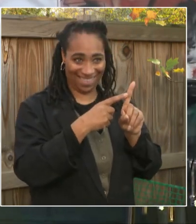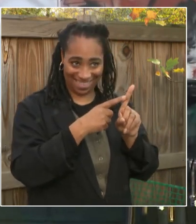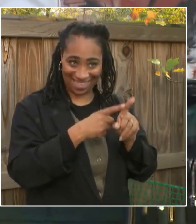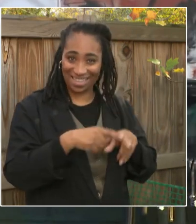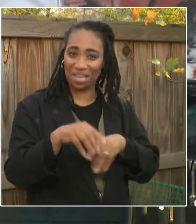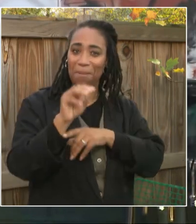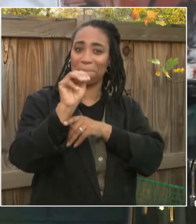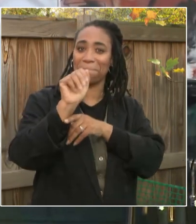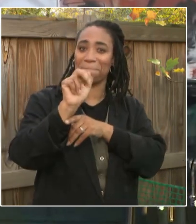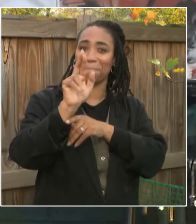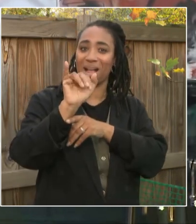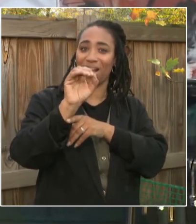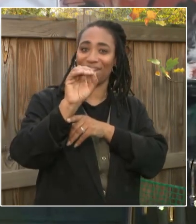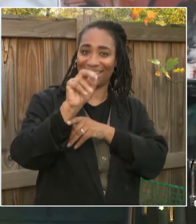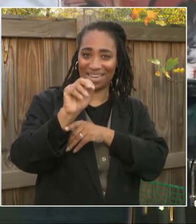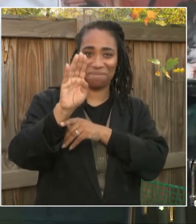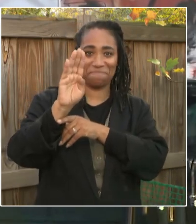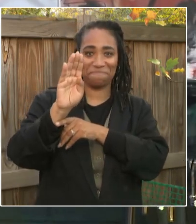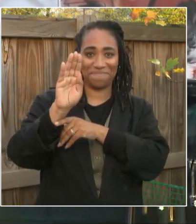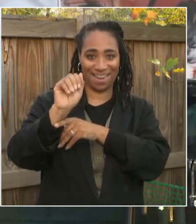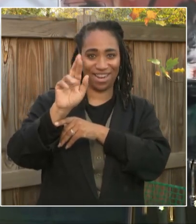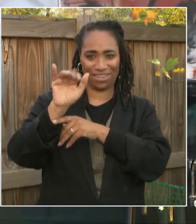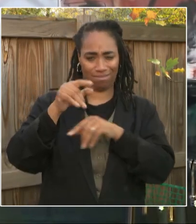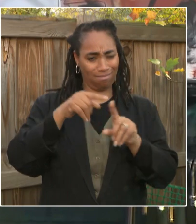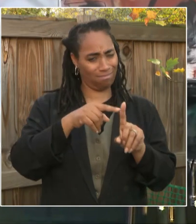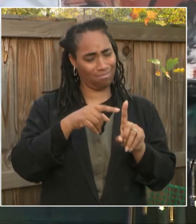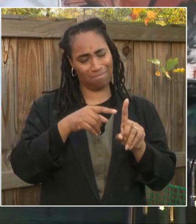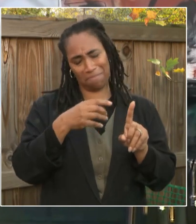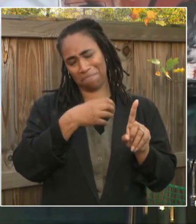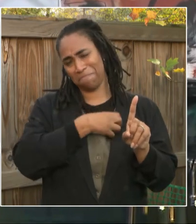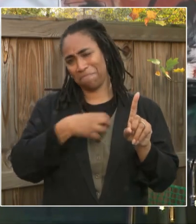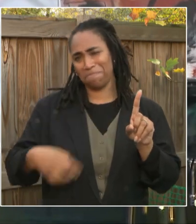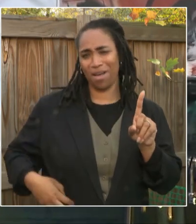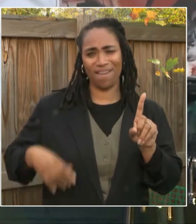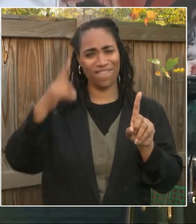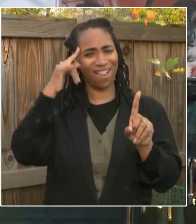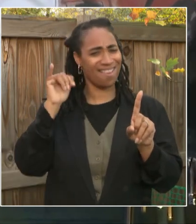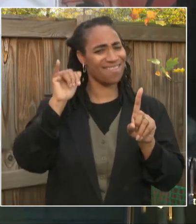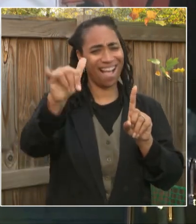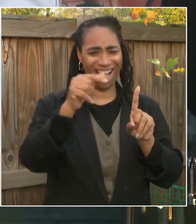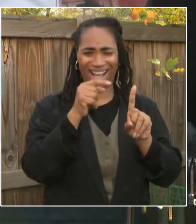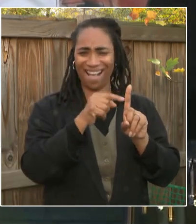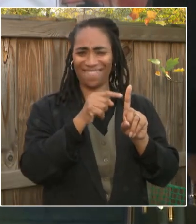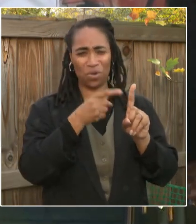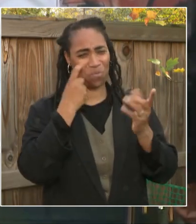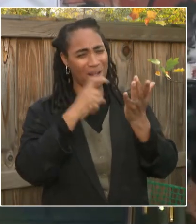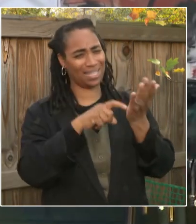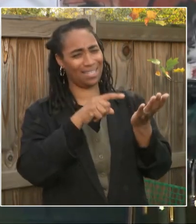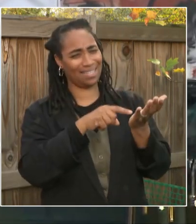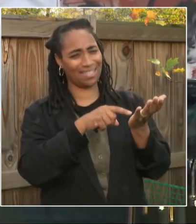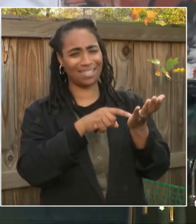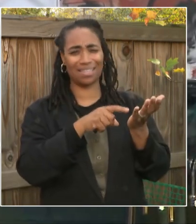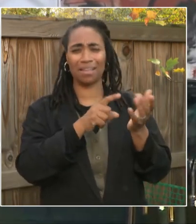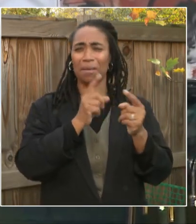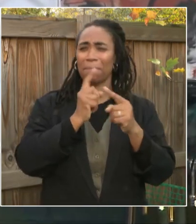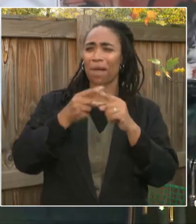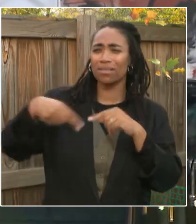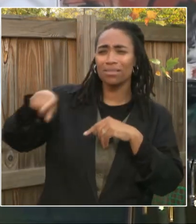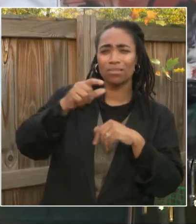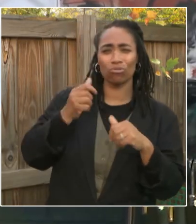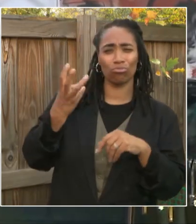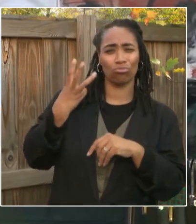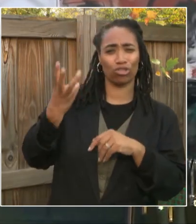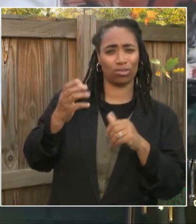of Washingtonians, particularly Black, Indigenous, and people of color Washingtonians, whose labor and talents built this city,